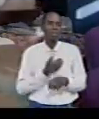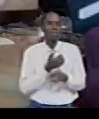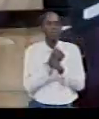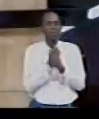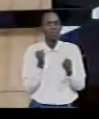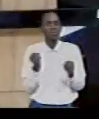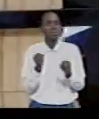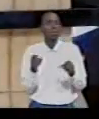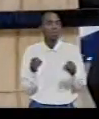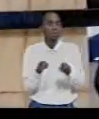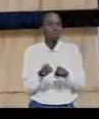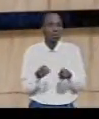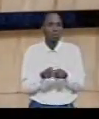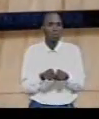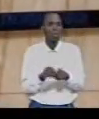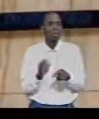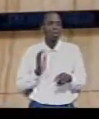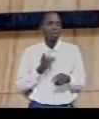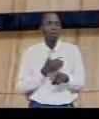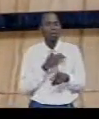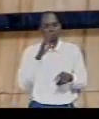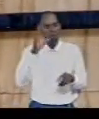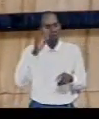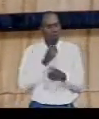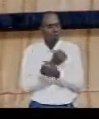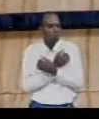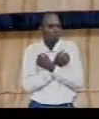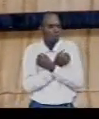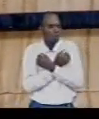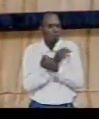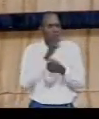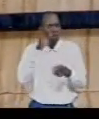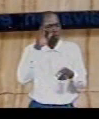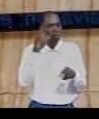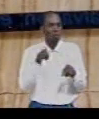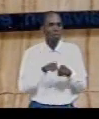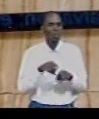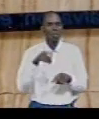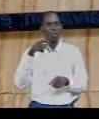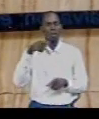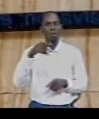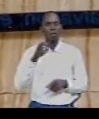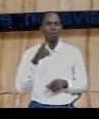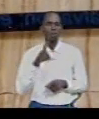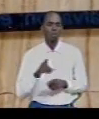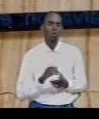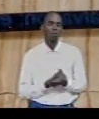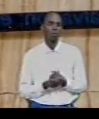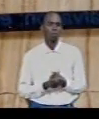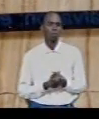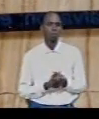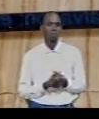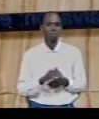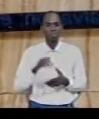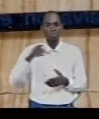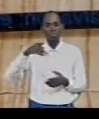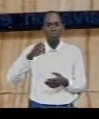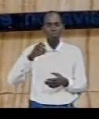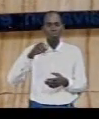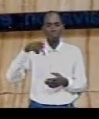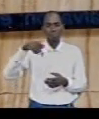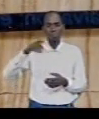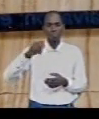beloved brother Paul. Look at Peter. Instead of fighting back, instead of